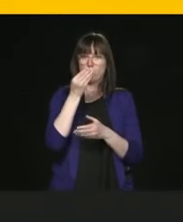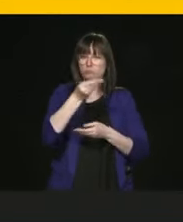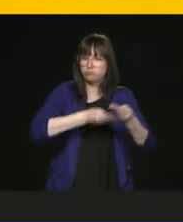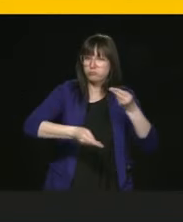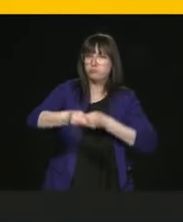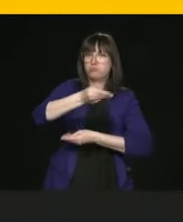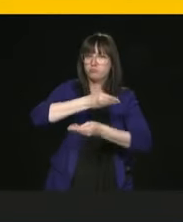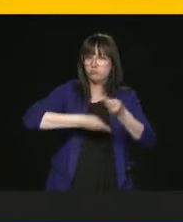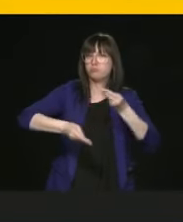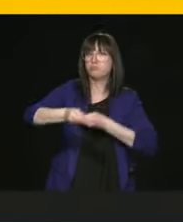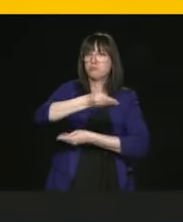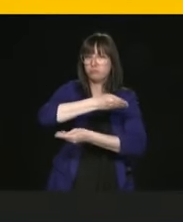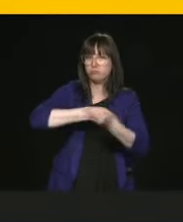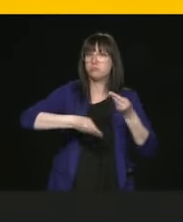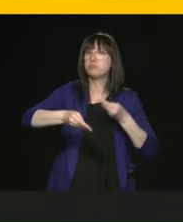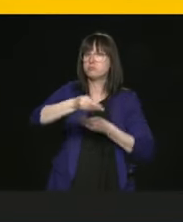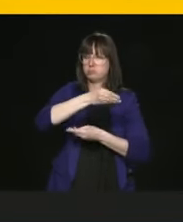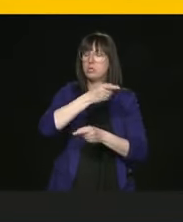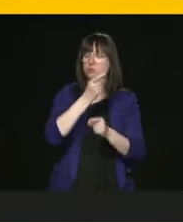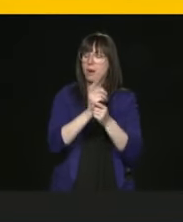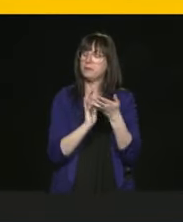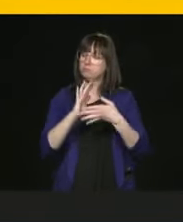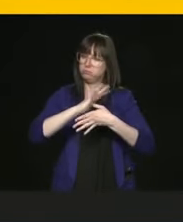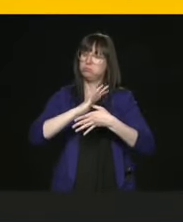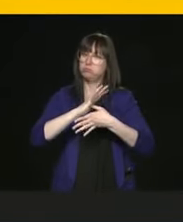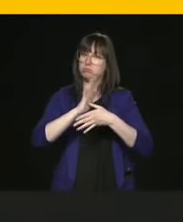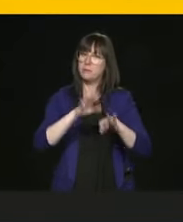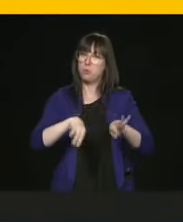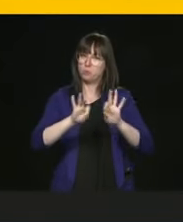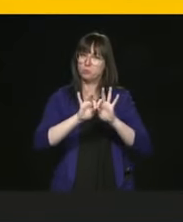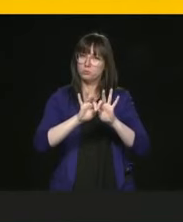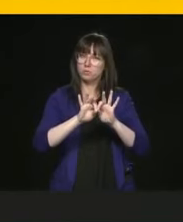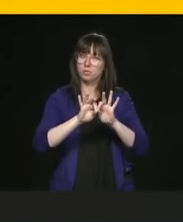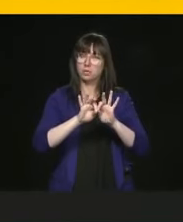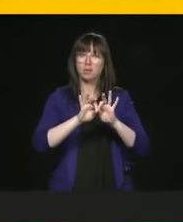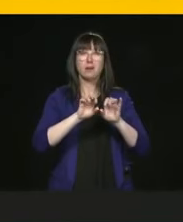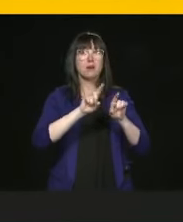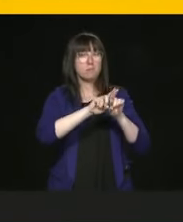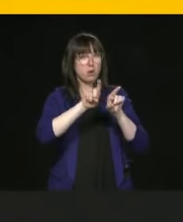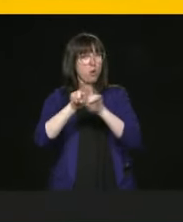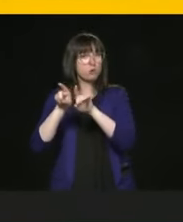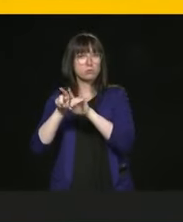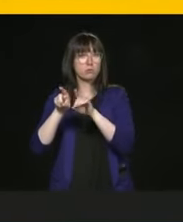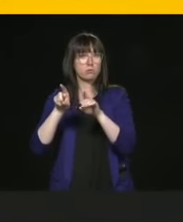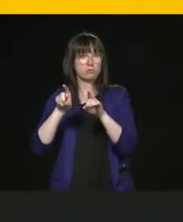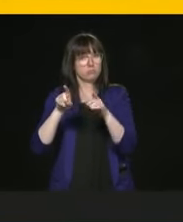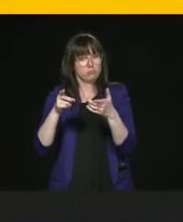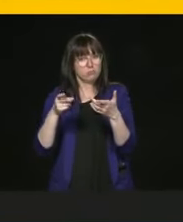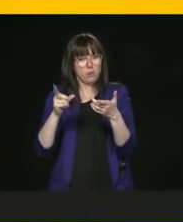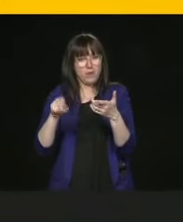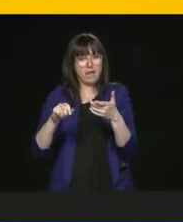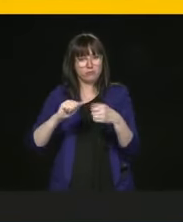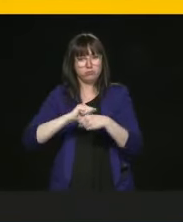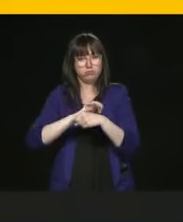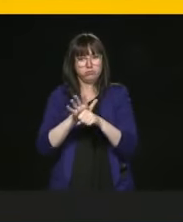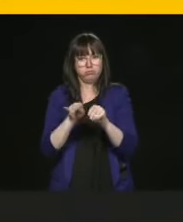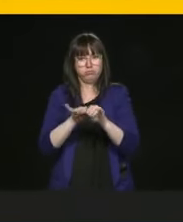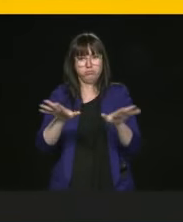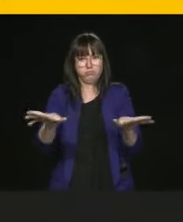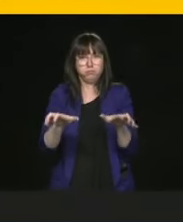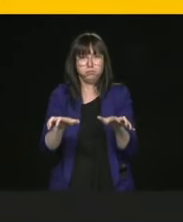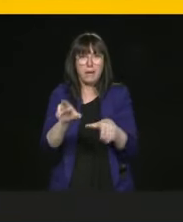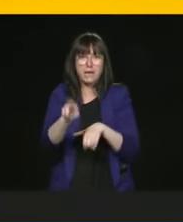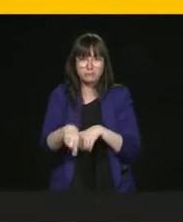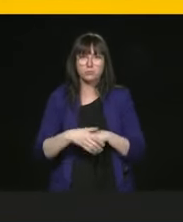food supply chains is absolutely a priority. But so is arresting the spread of COVID-19. So is ensuring